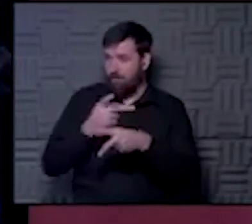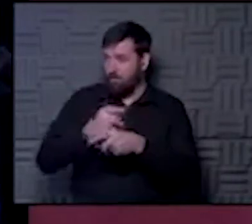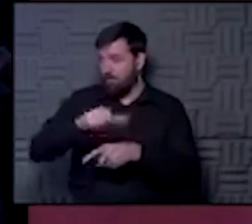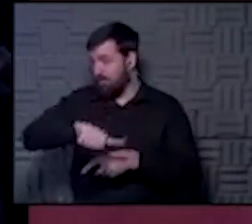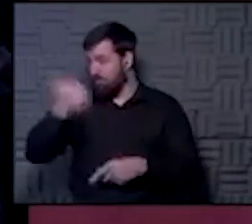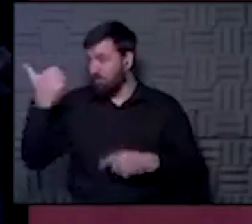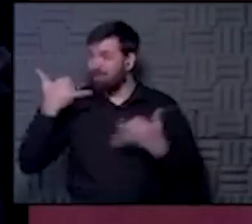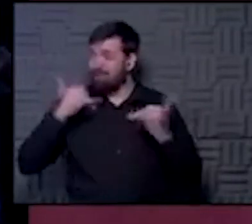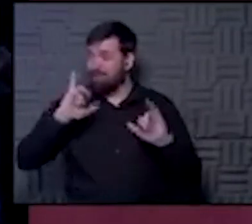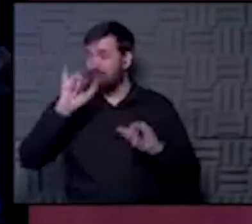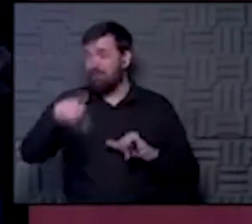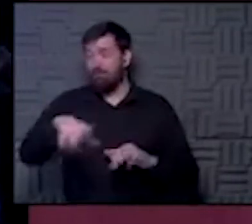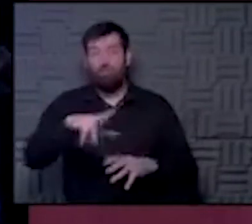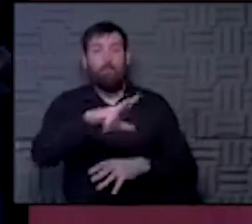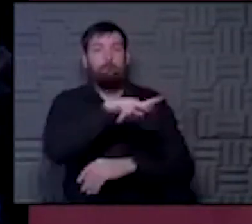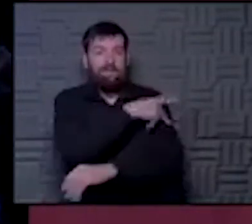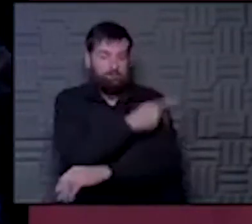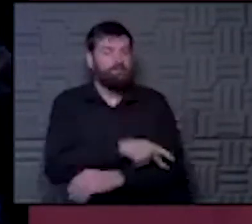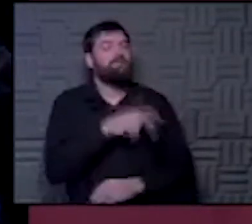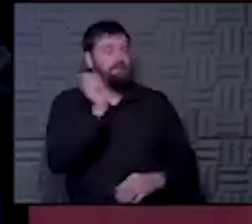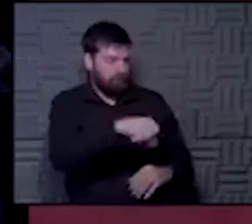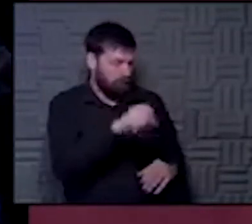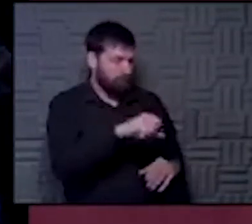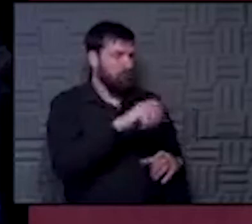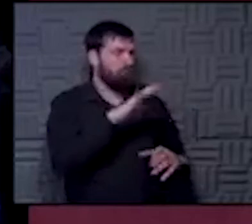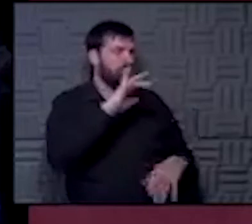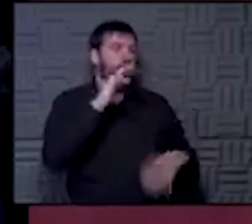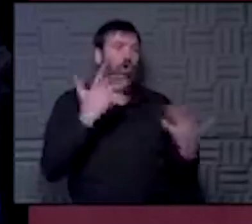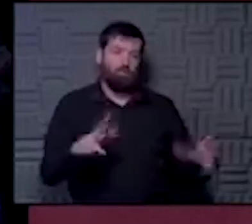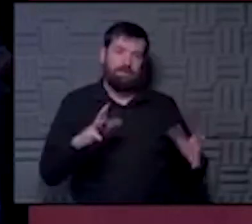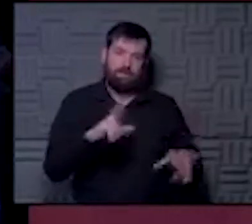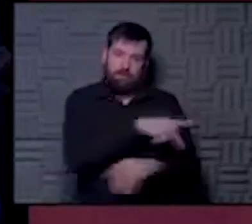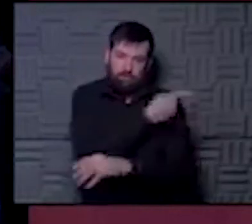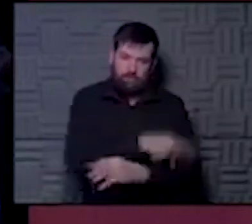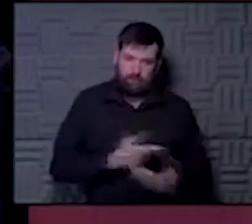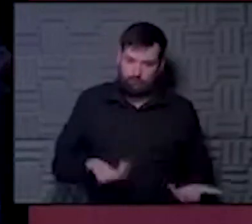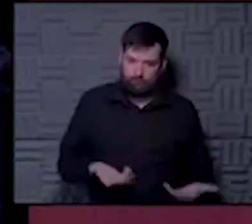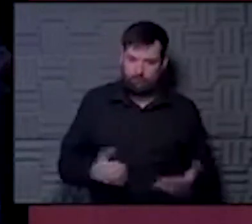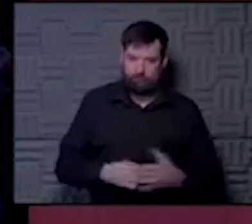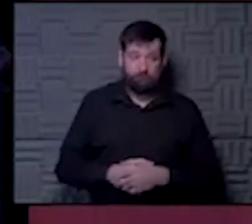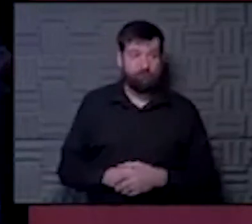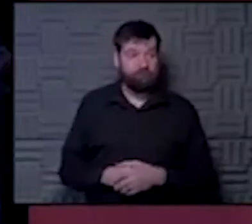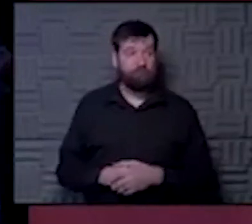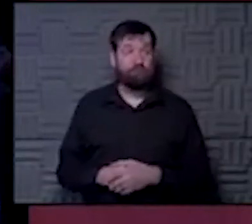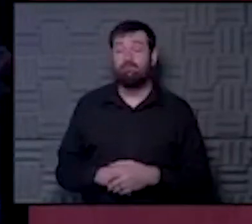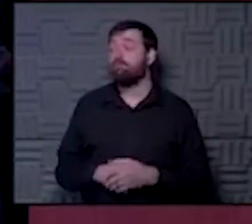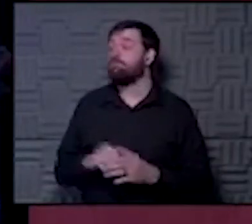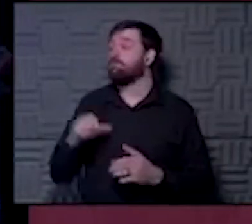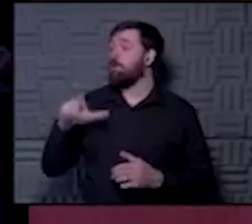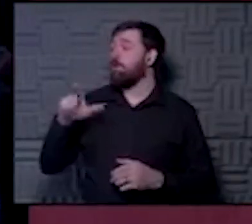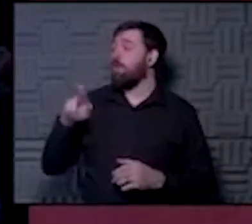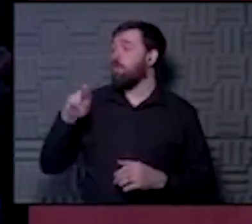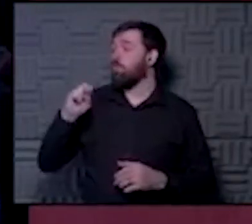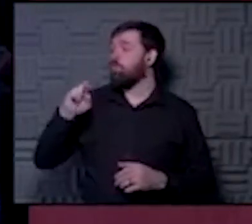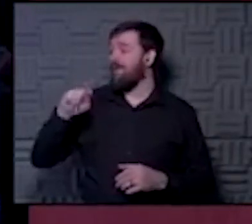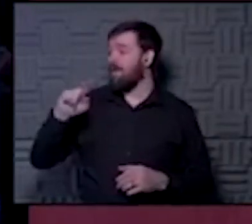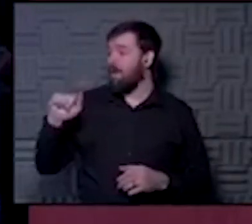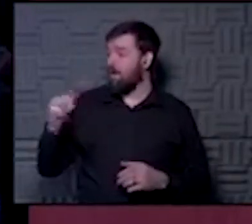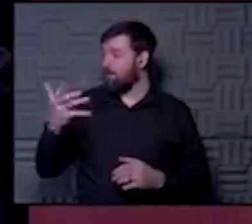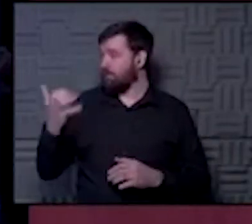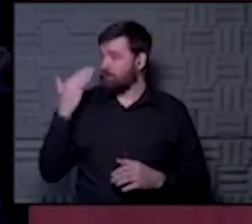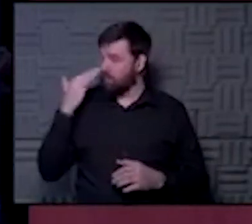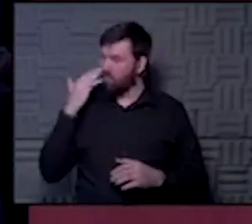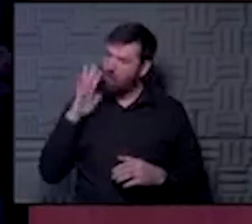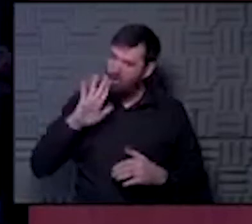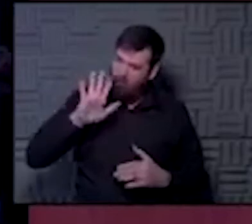need to be an established. Yeah, we're looking at established patients of our health system. Okay, and then Loretta wants to know, are all the hospitals